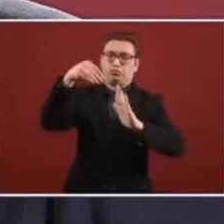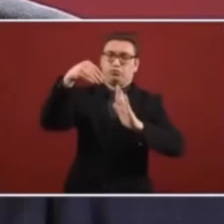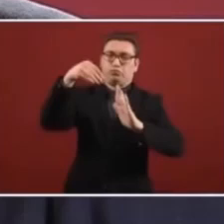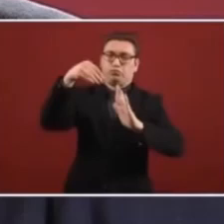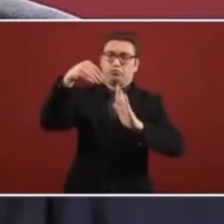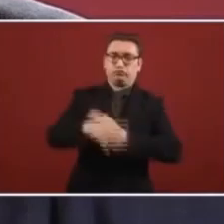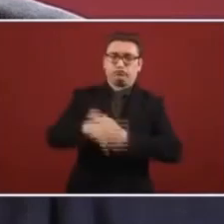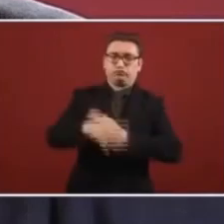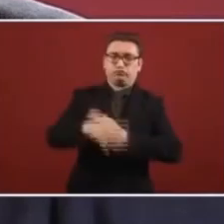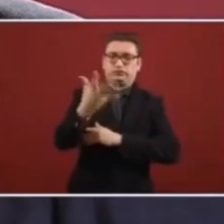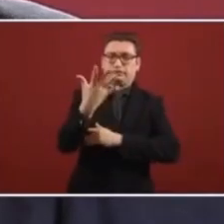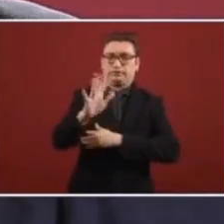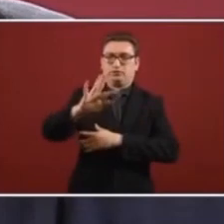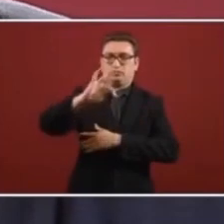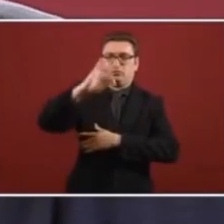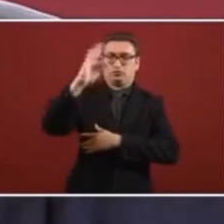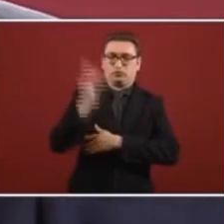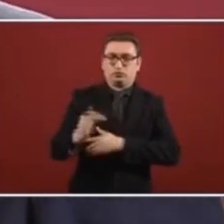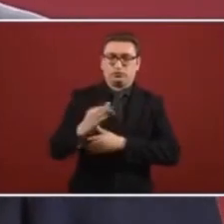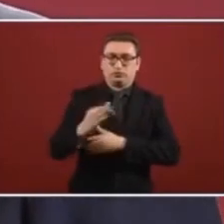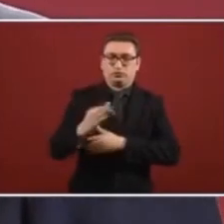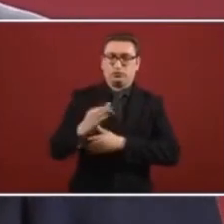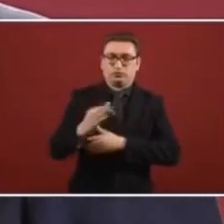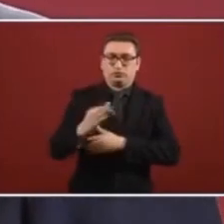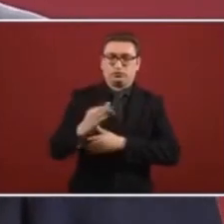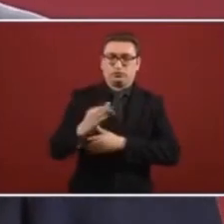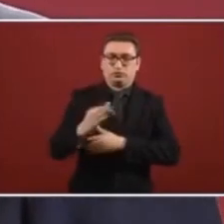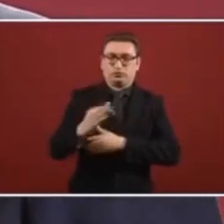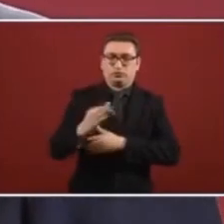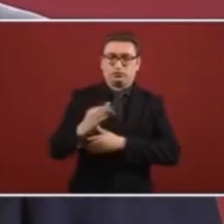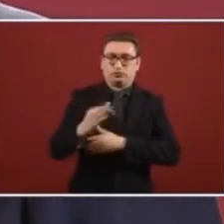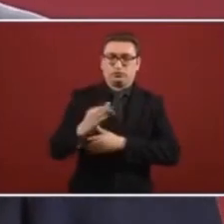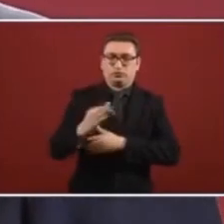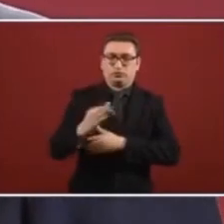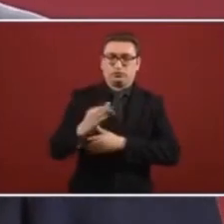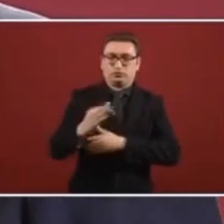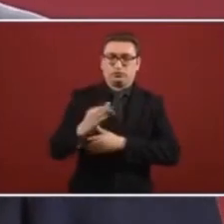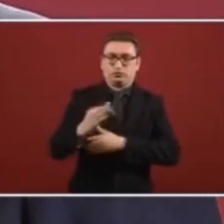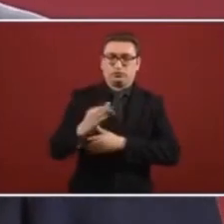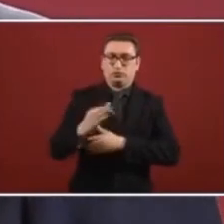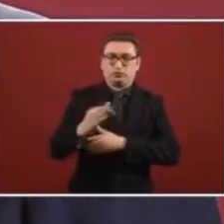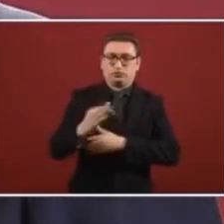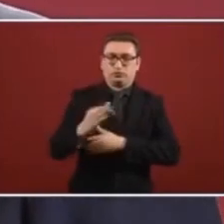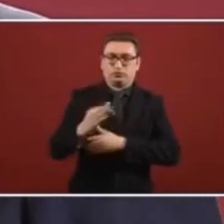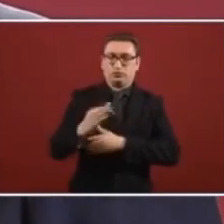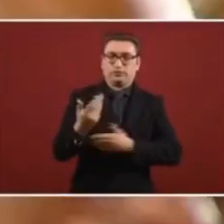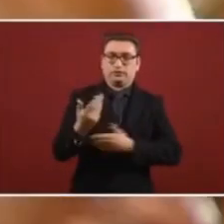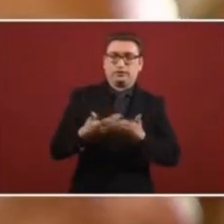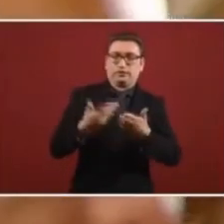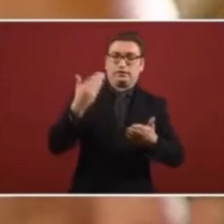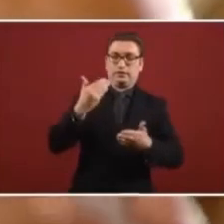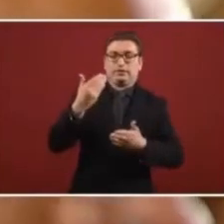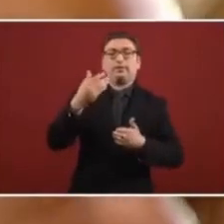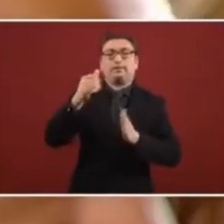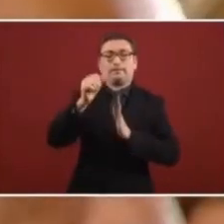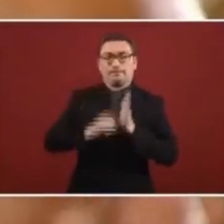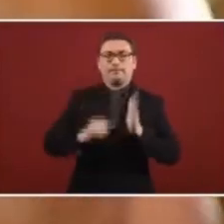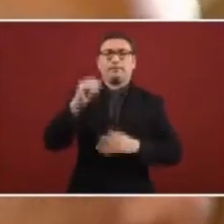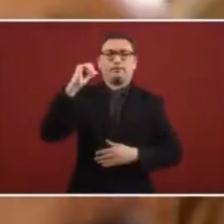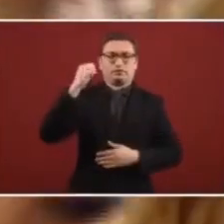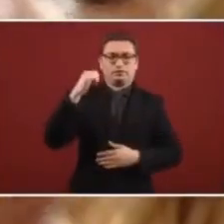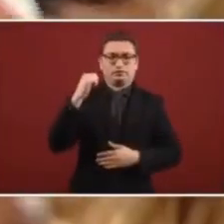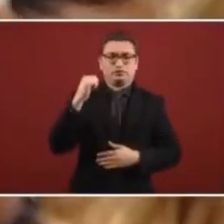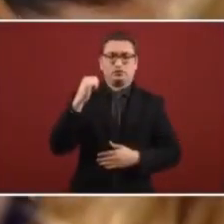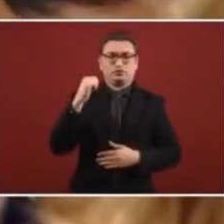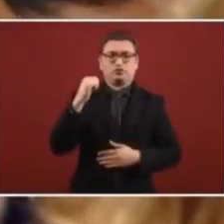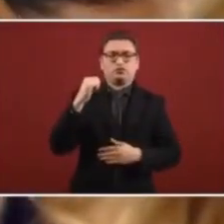10% desde el mes de agosto. since the month of August. Saber